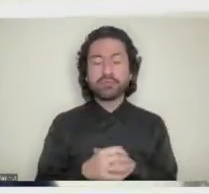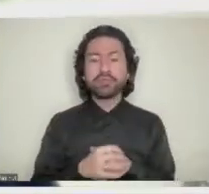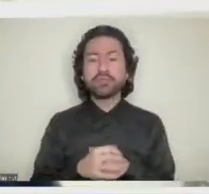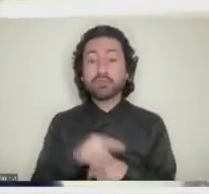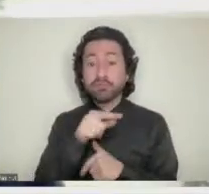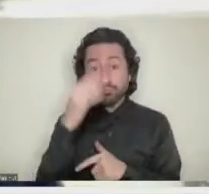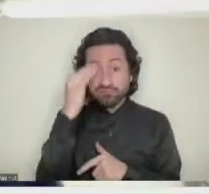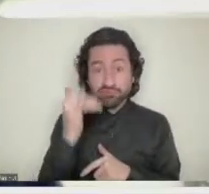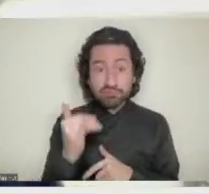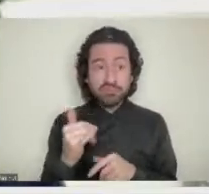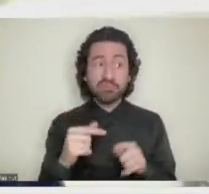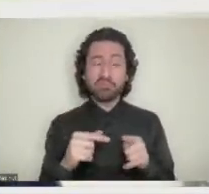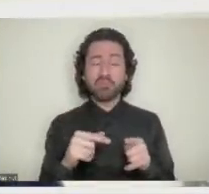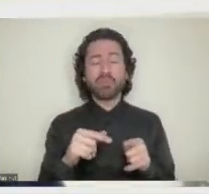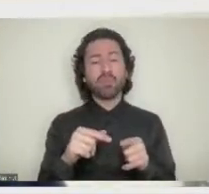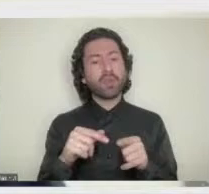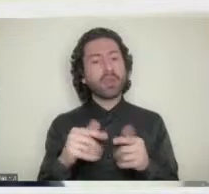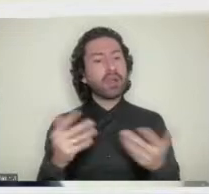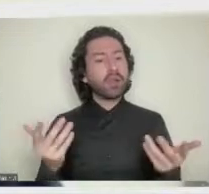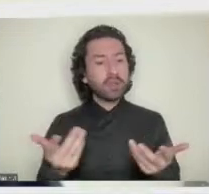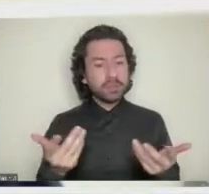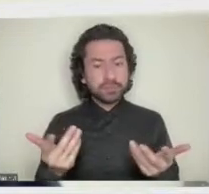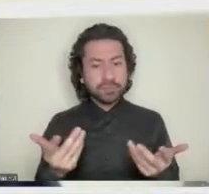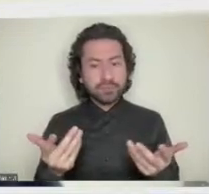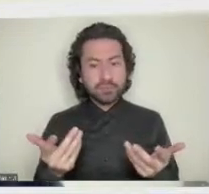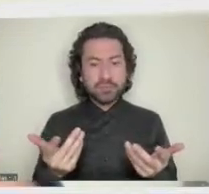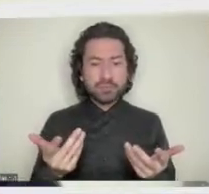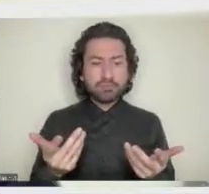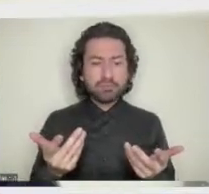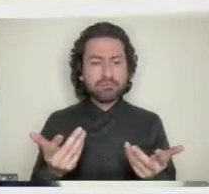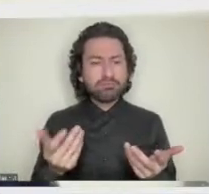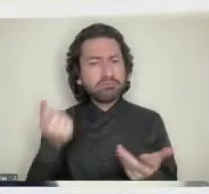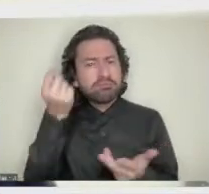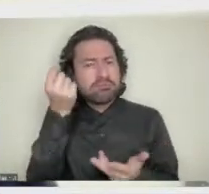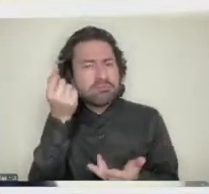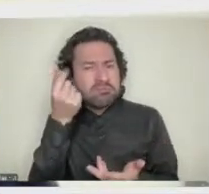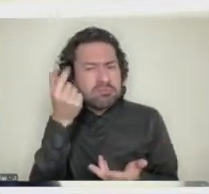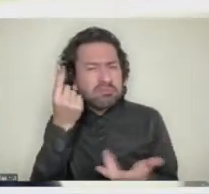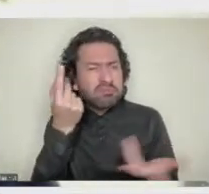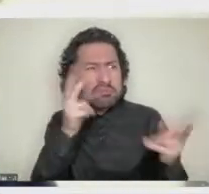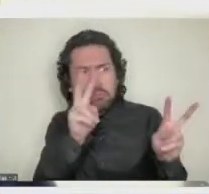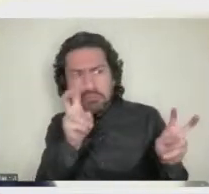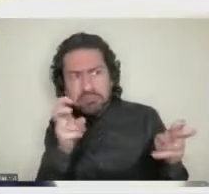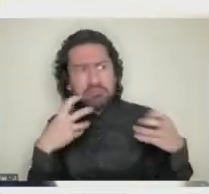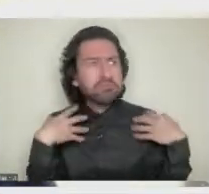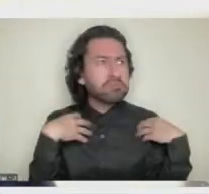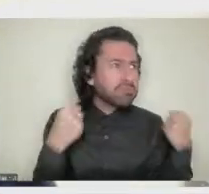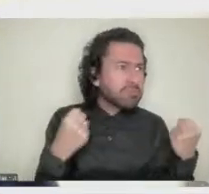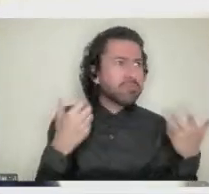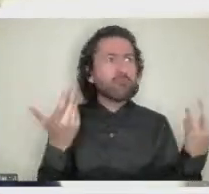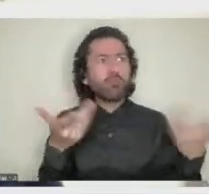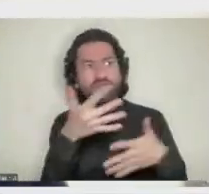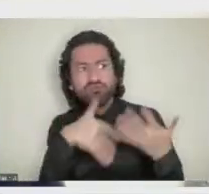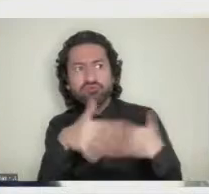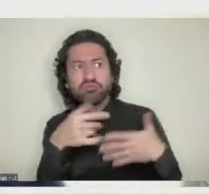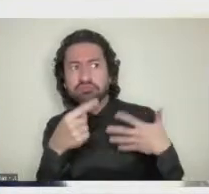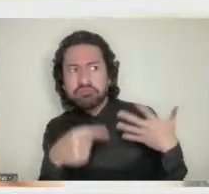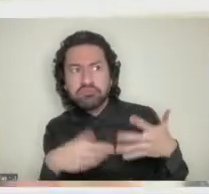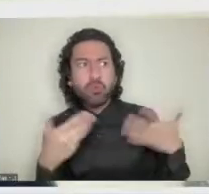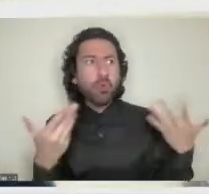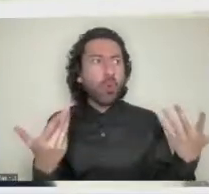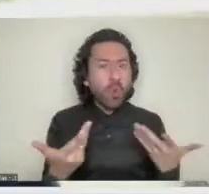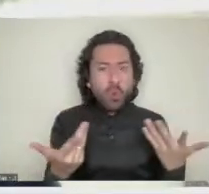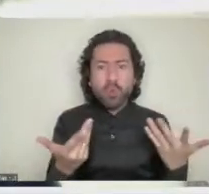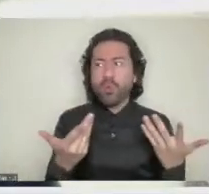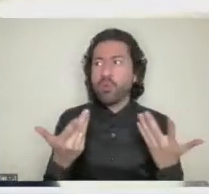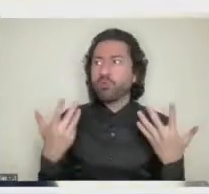health and the social determinants. This is not something different to the conception and to the thinking of social determinants